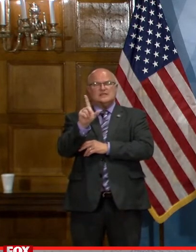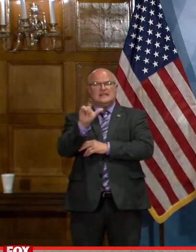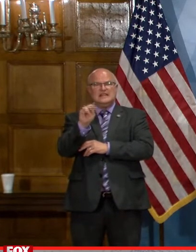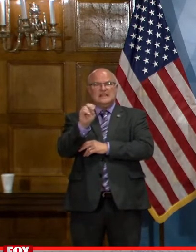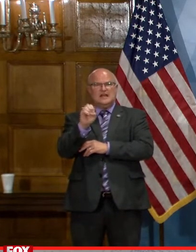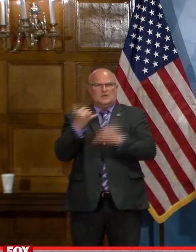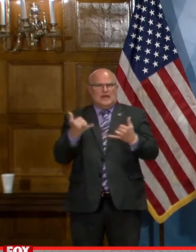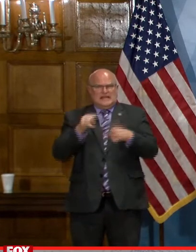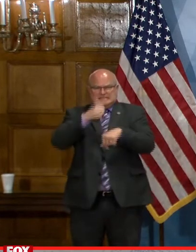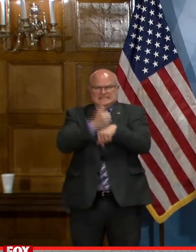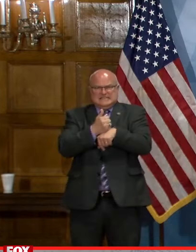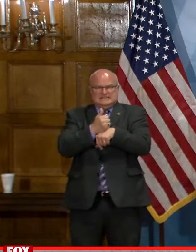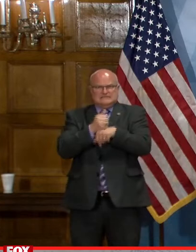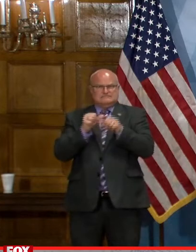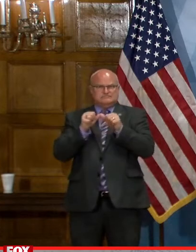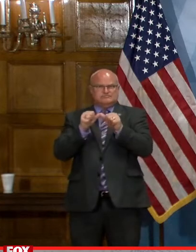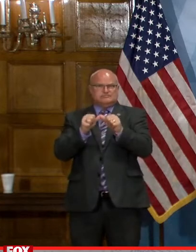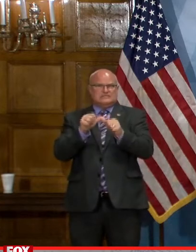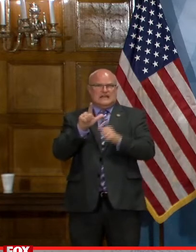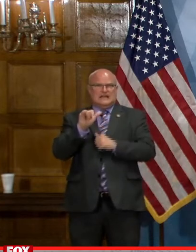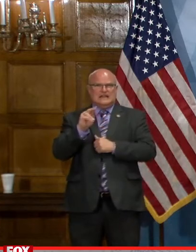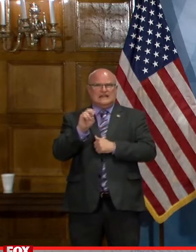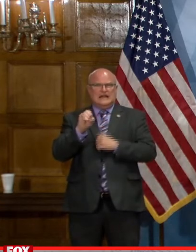enough to set a trend line yet.